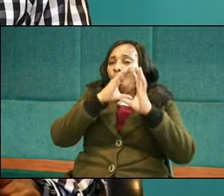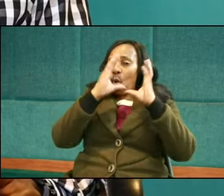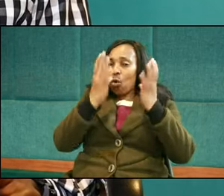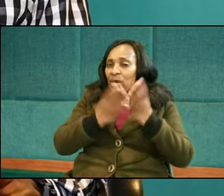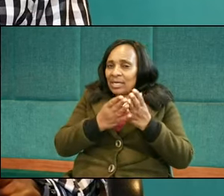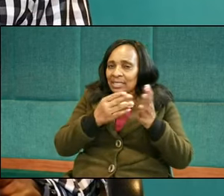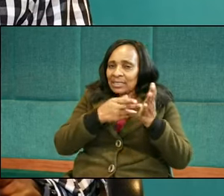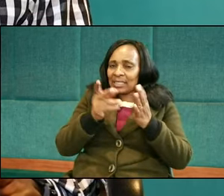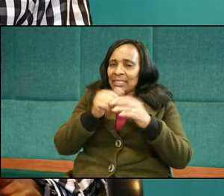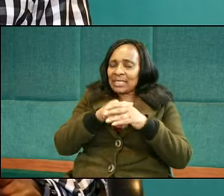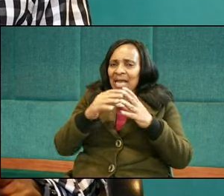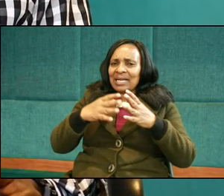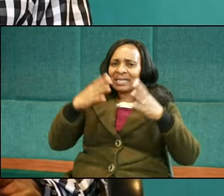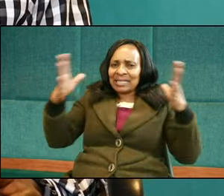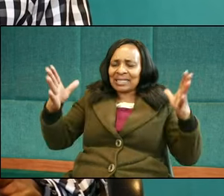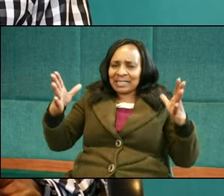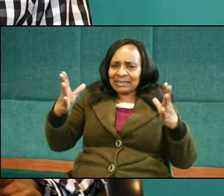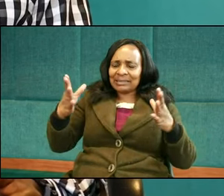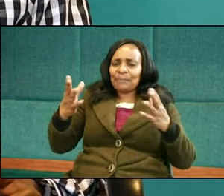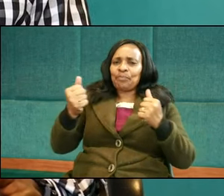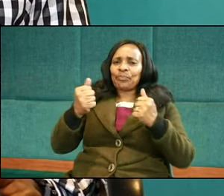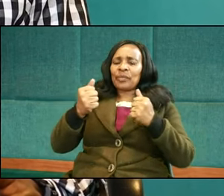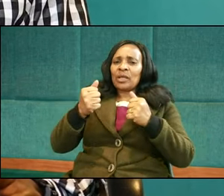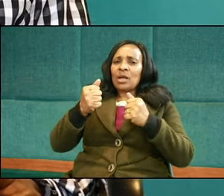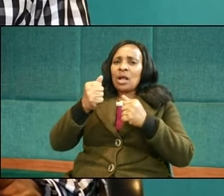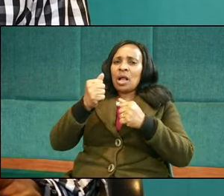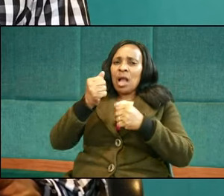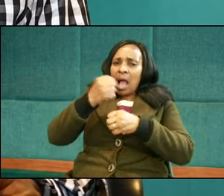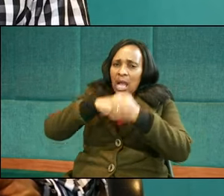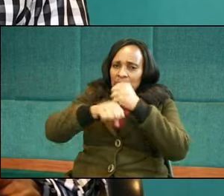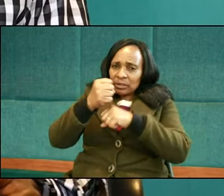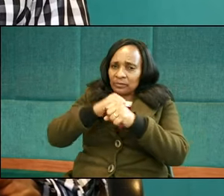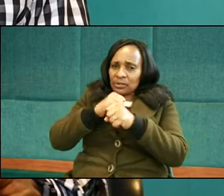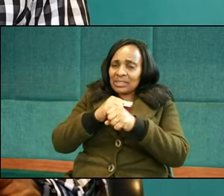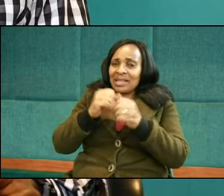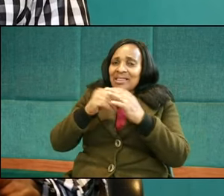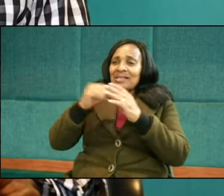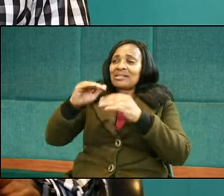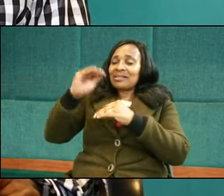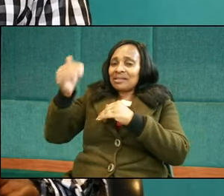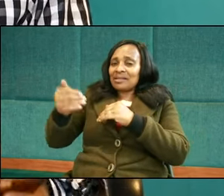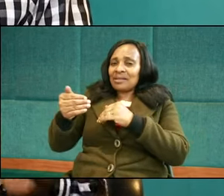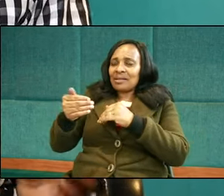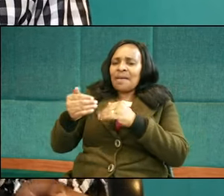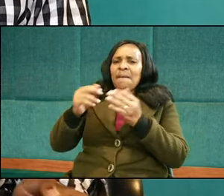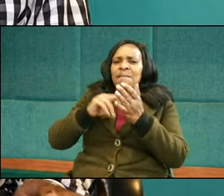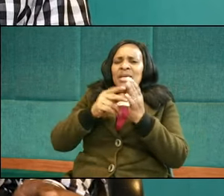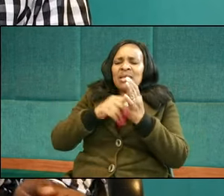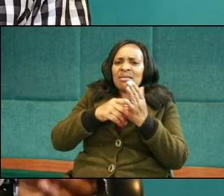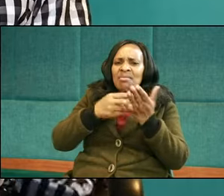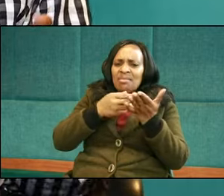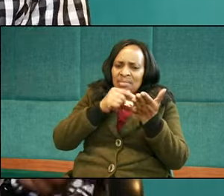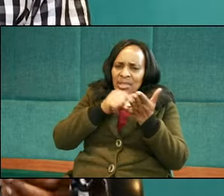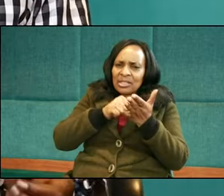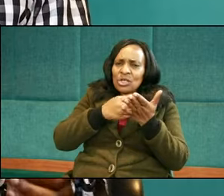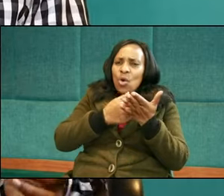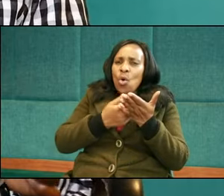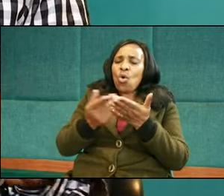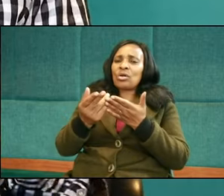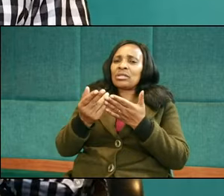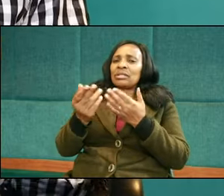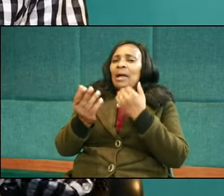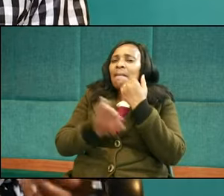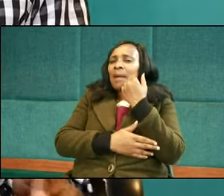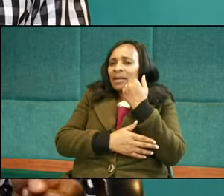dignity, and the rich sit in low place. The meaning of the word folly is a bad